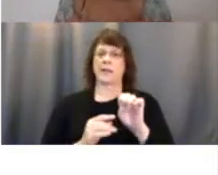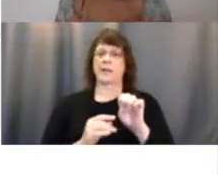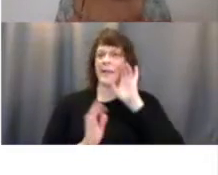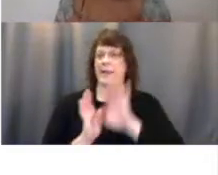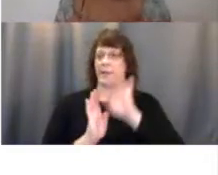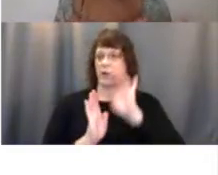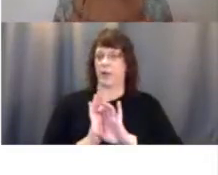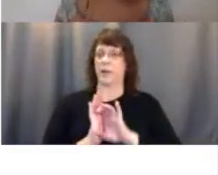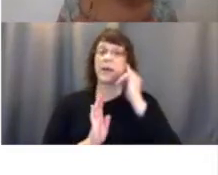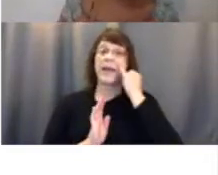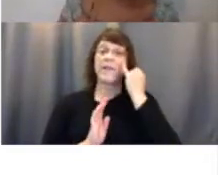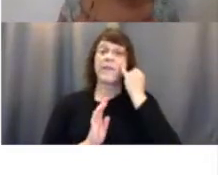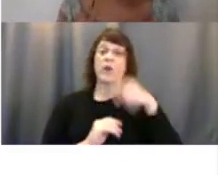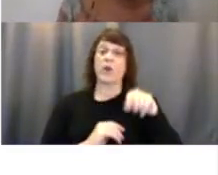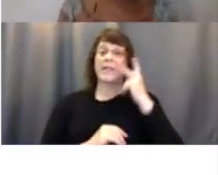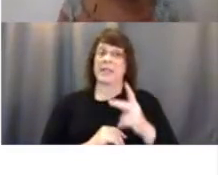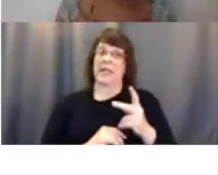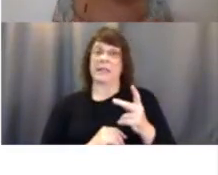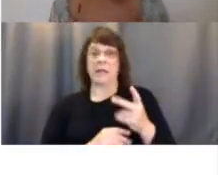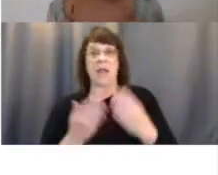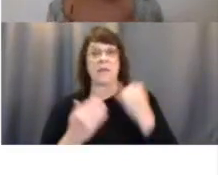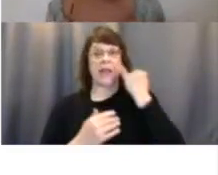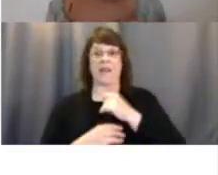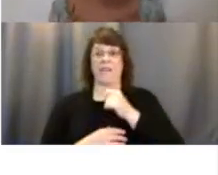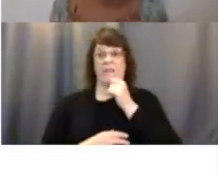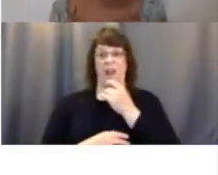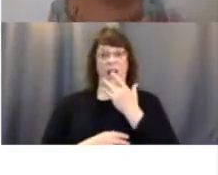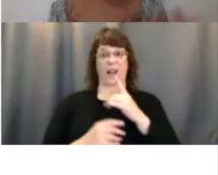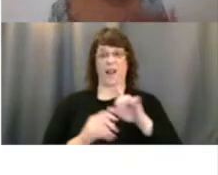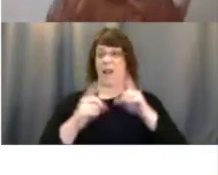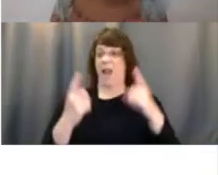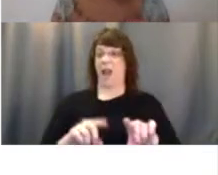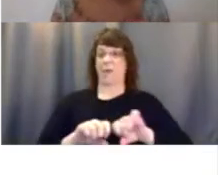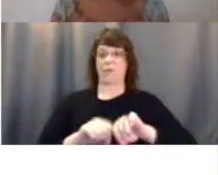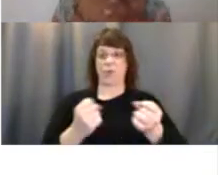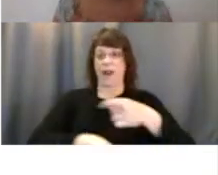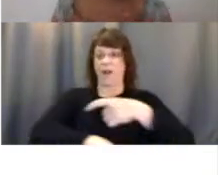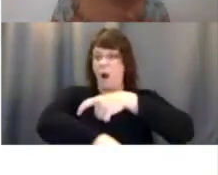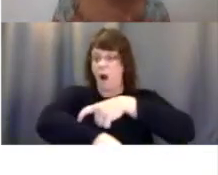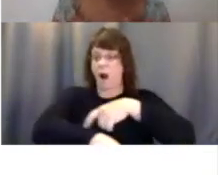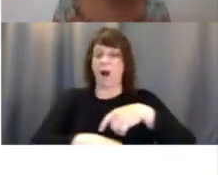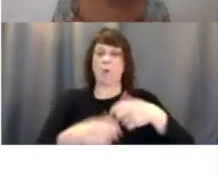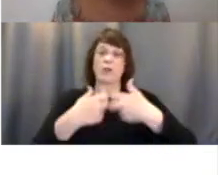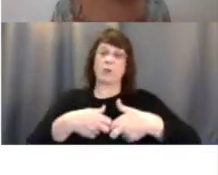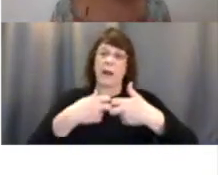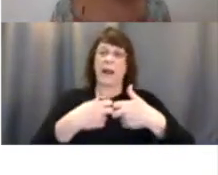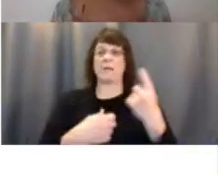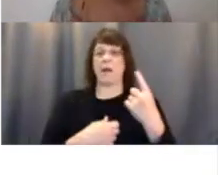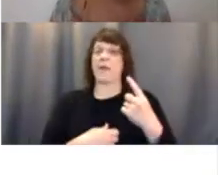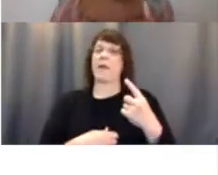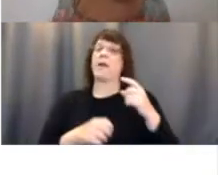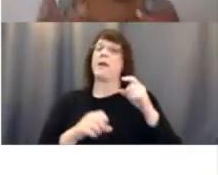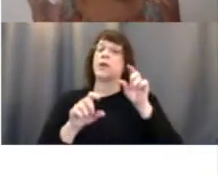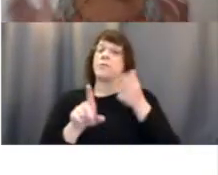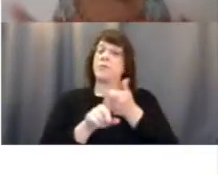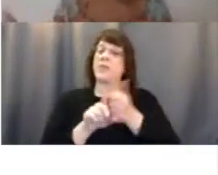you've ever been unfortunate enough to break an arm or sprain anything, then you've seen an MRI machine and probably have been in one. But it's